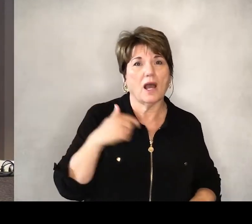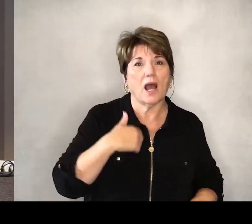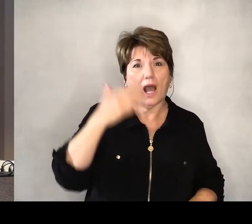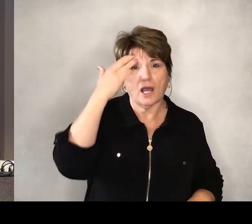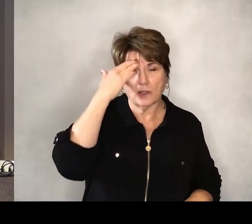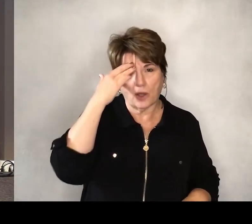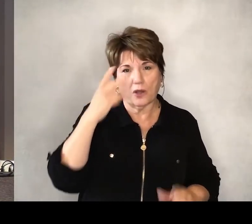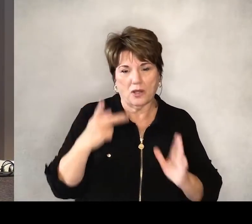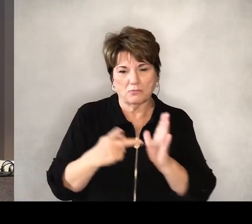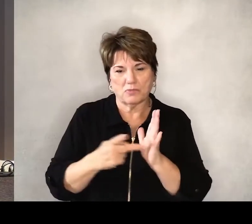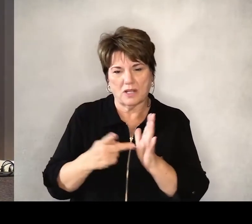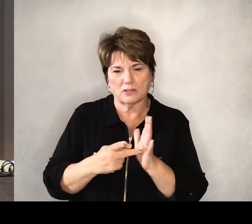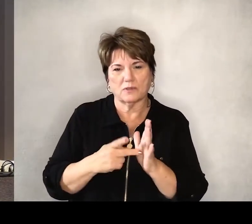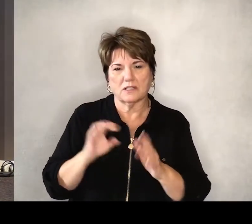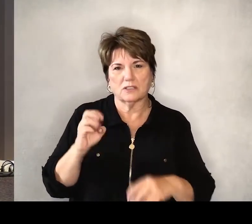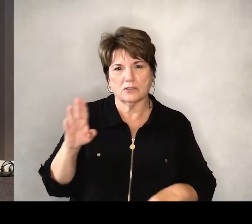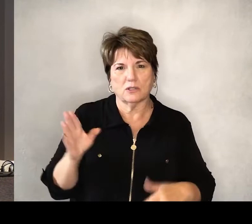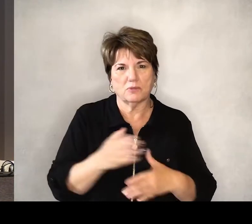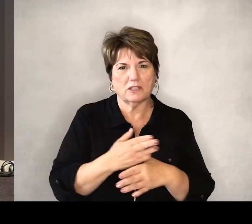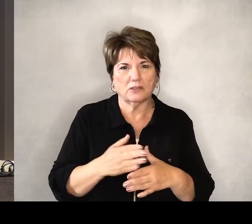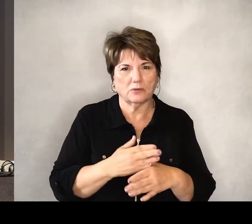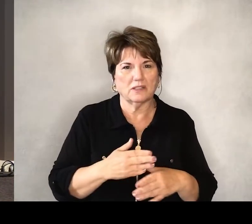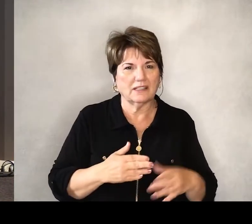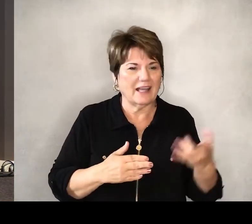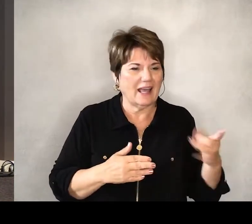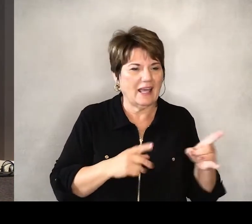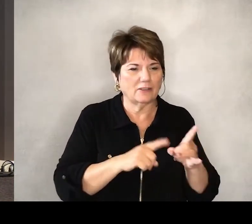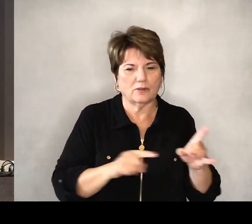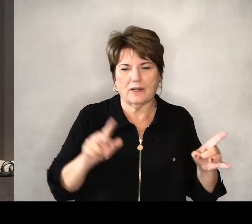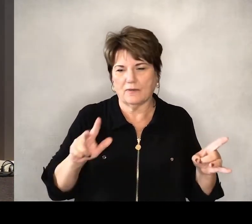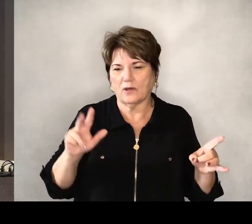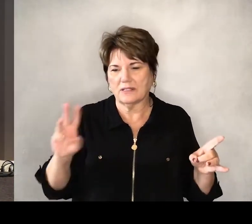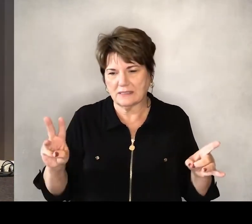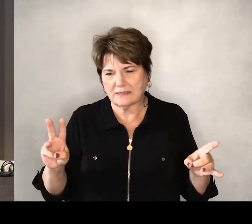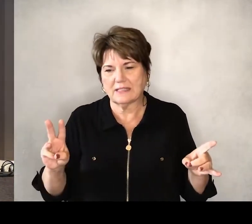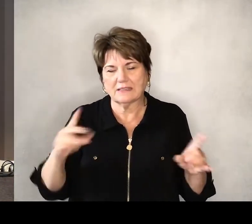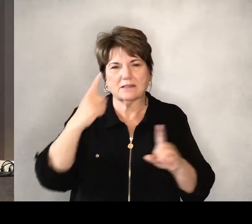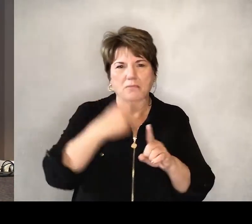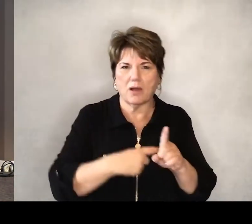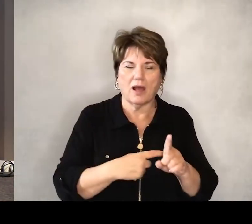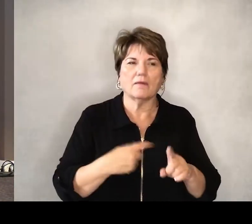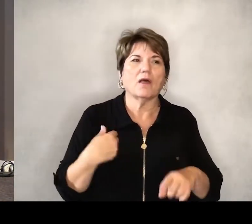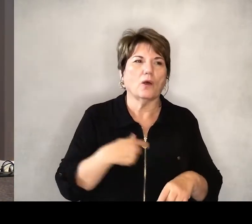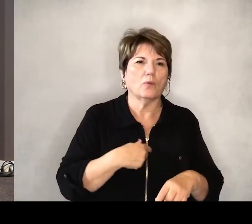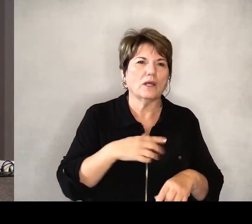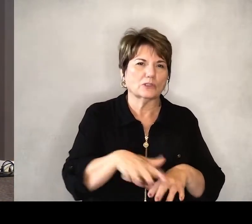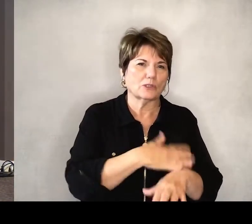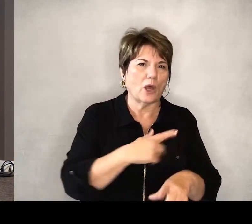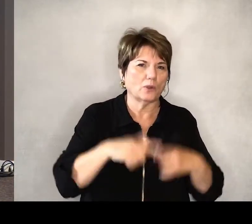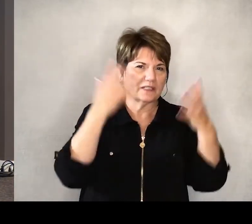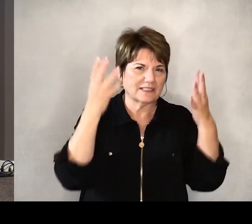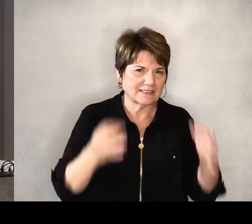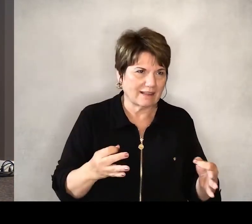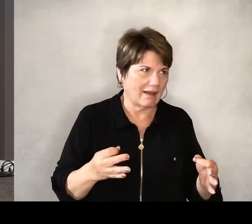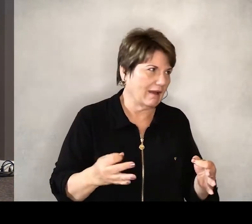getting a Presbyterian job was typically between 18 and 36 months. You Presbyterians, us Presbyterians, take a little while to make our decisions, do we not?